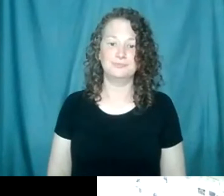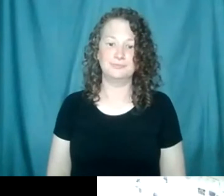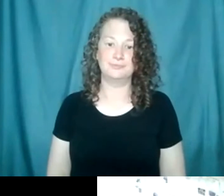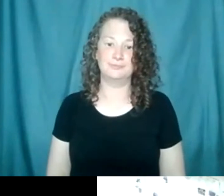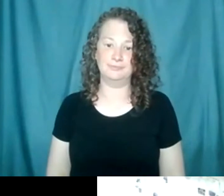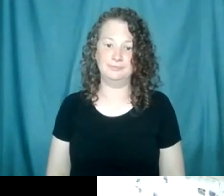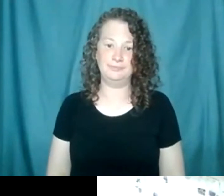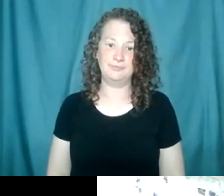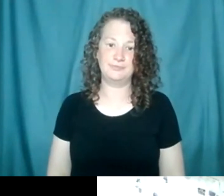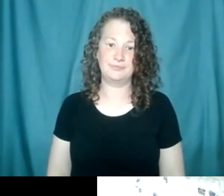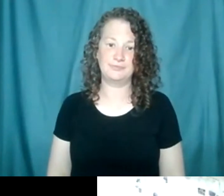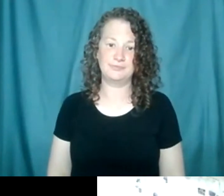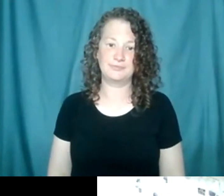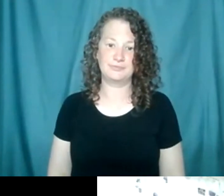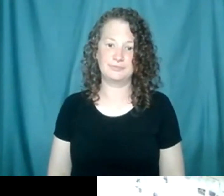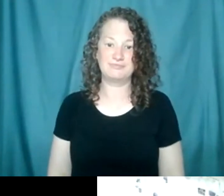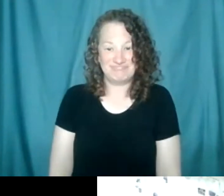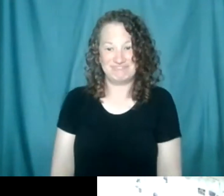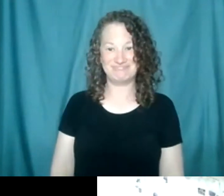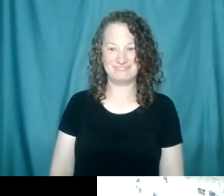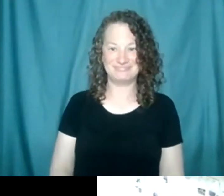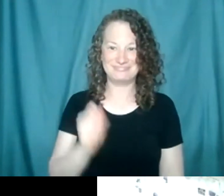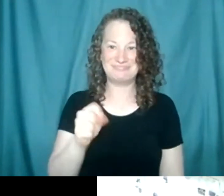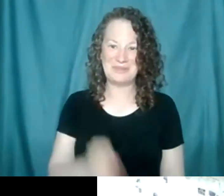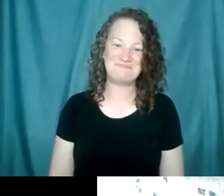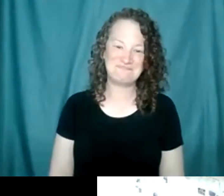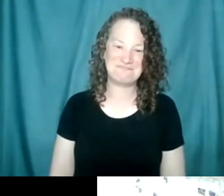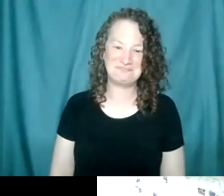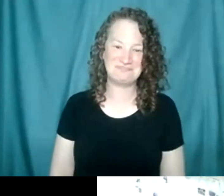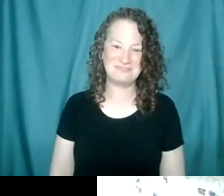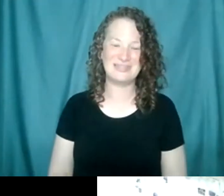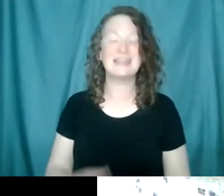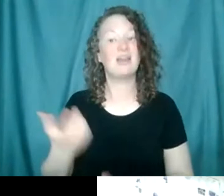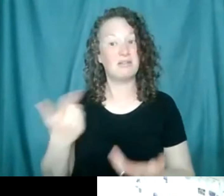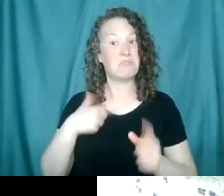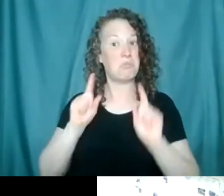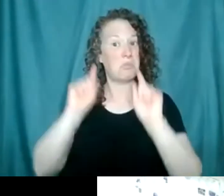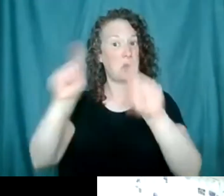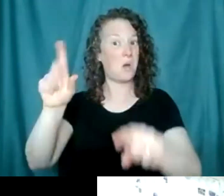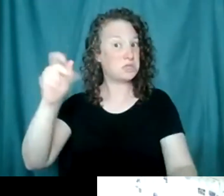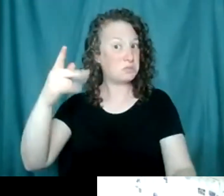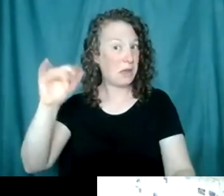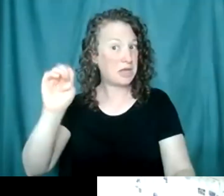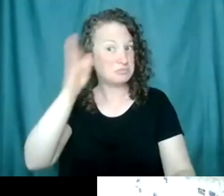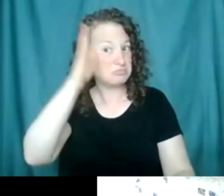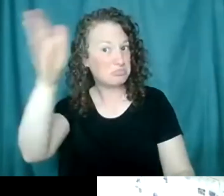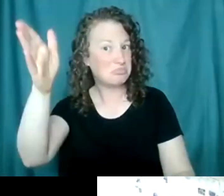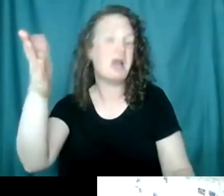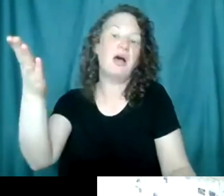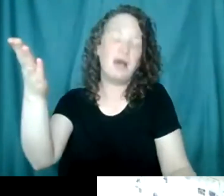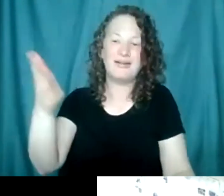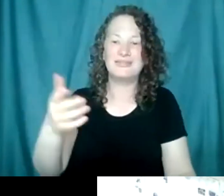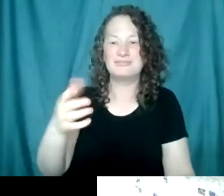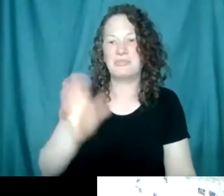And yeah, it's, if I go to space in the process, that would be cool, but it's not